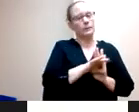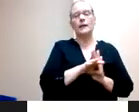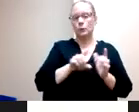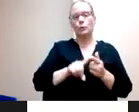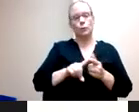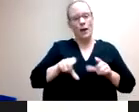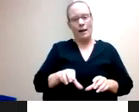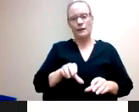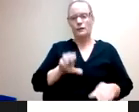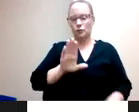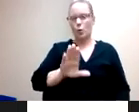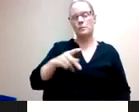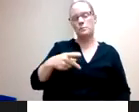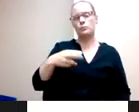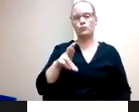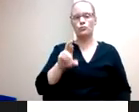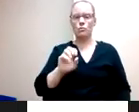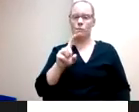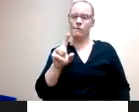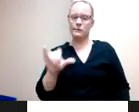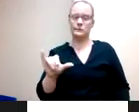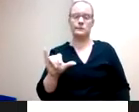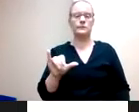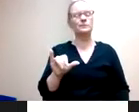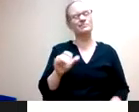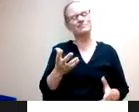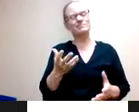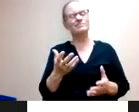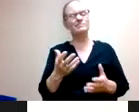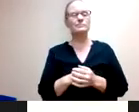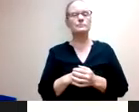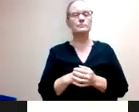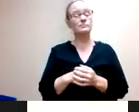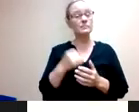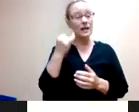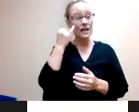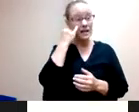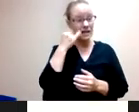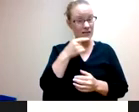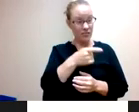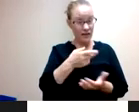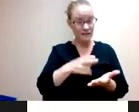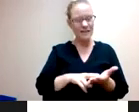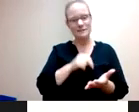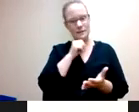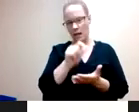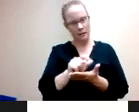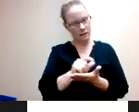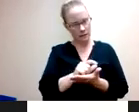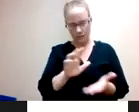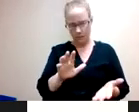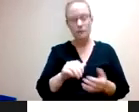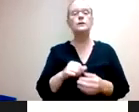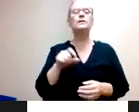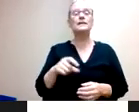healthcare proxy. And that sometimes, that could make it not a legal form. So you need 2